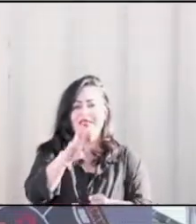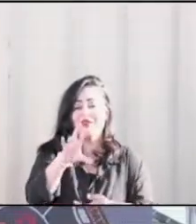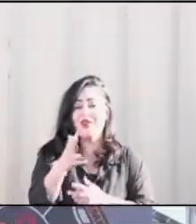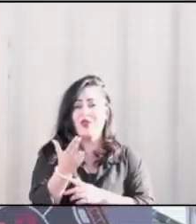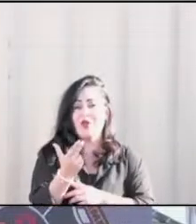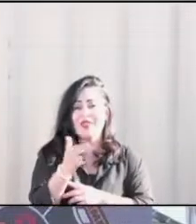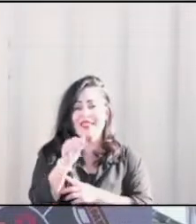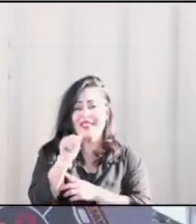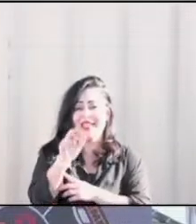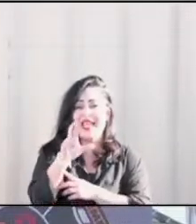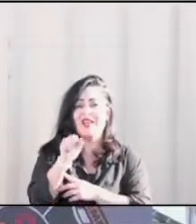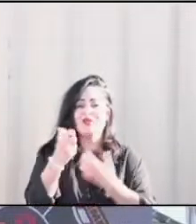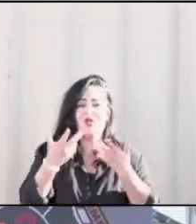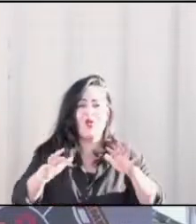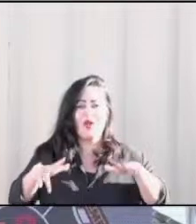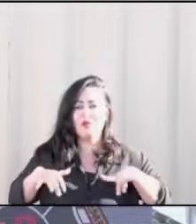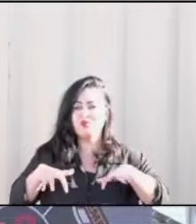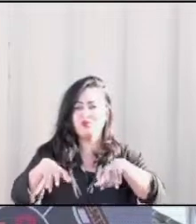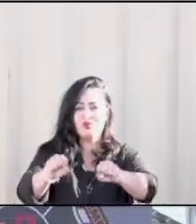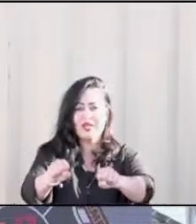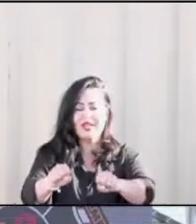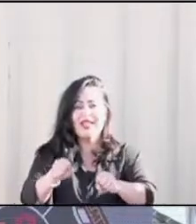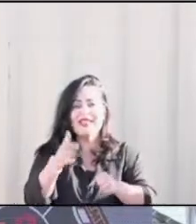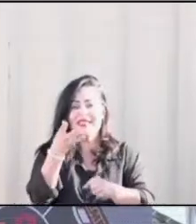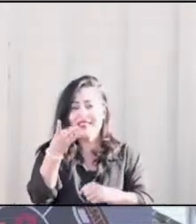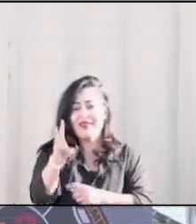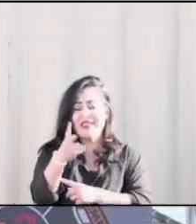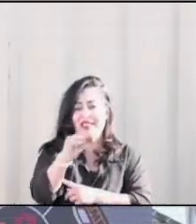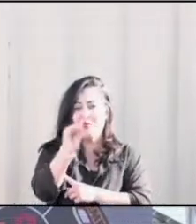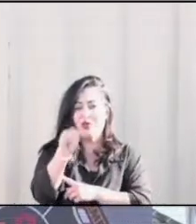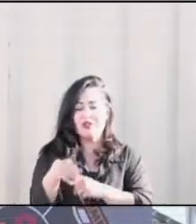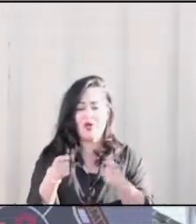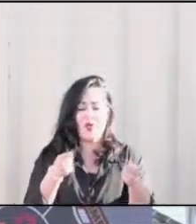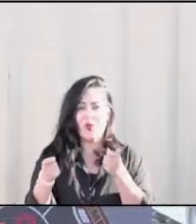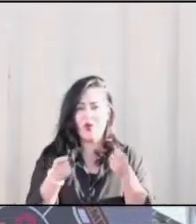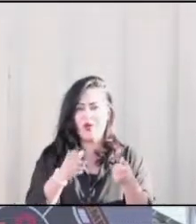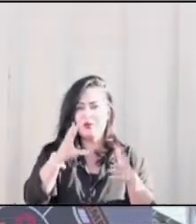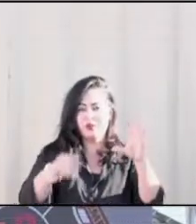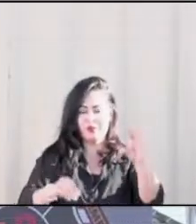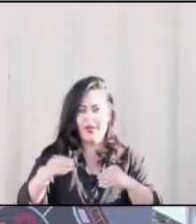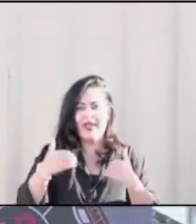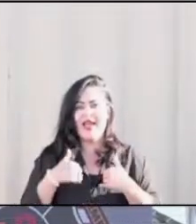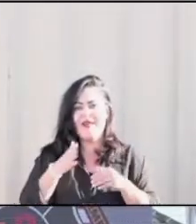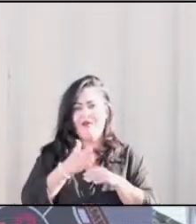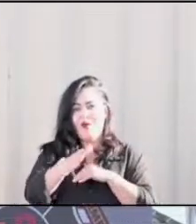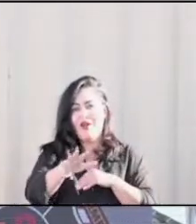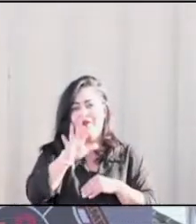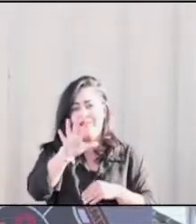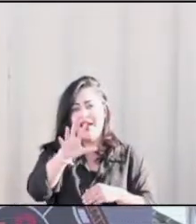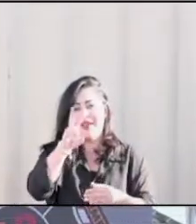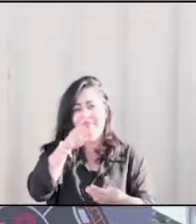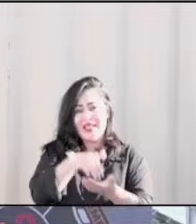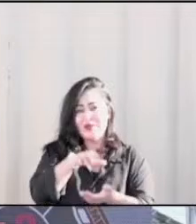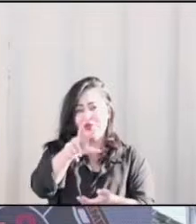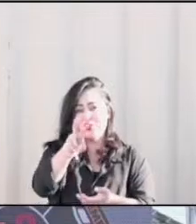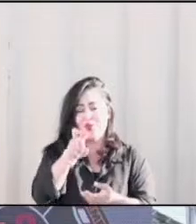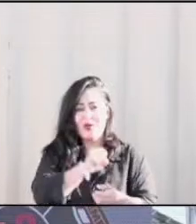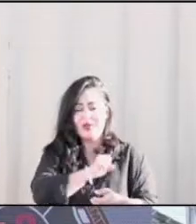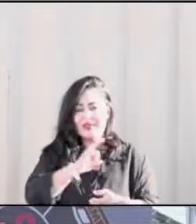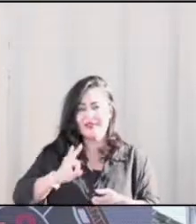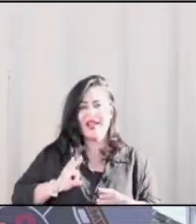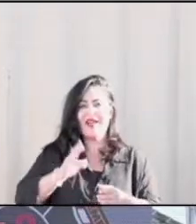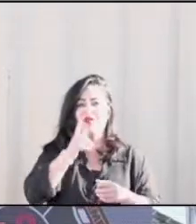23,713 acres. This fire is 17% contained, and we have over 5,200 personnel assigned to this